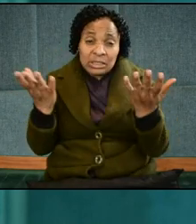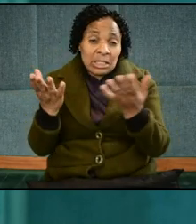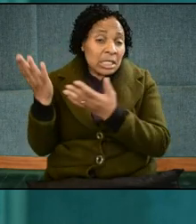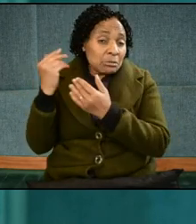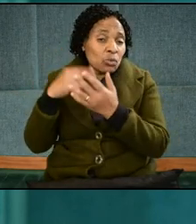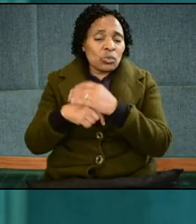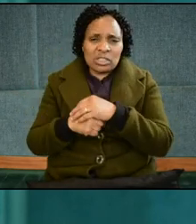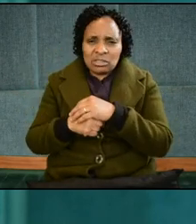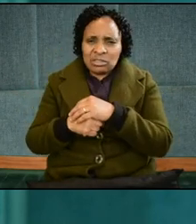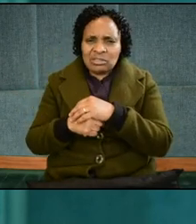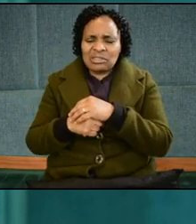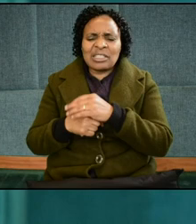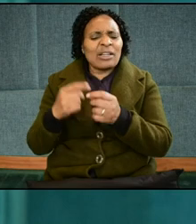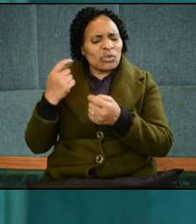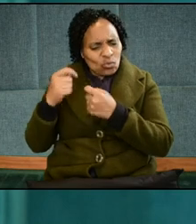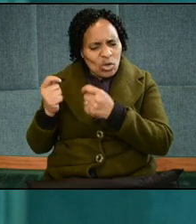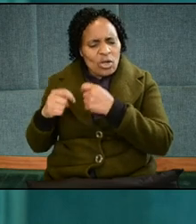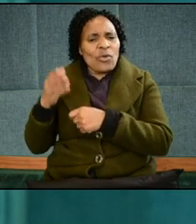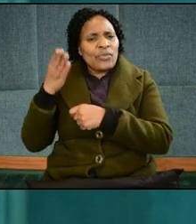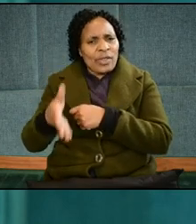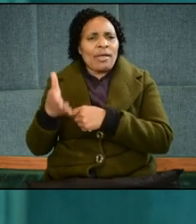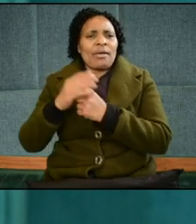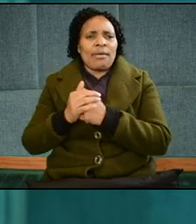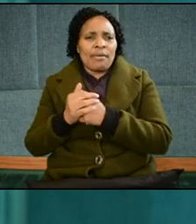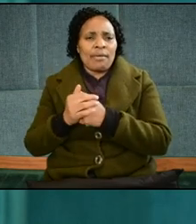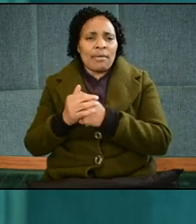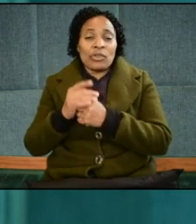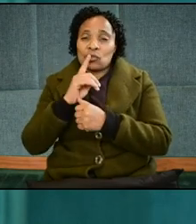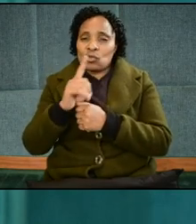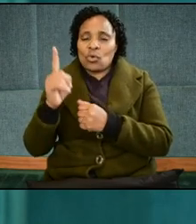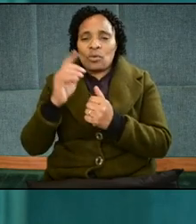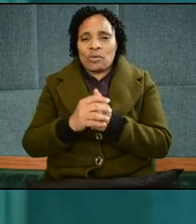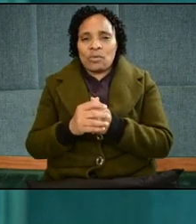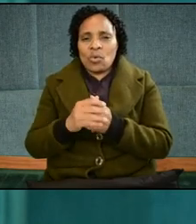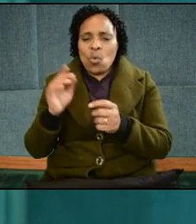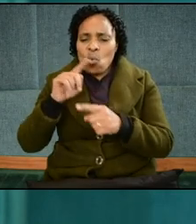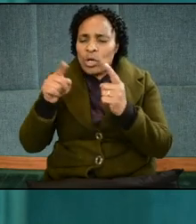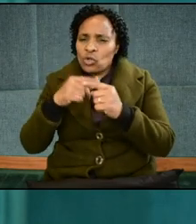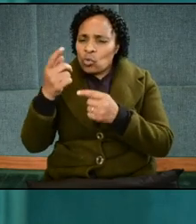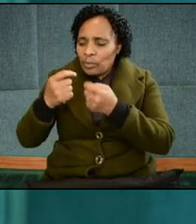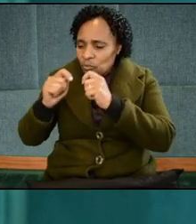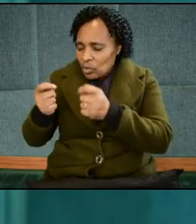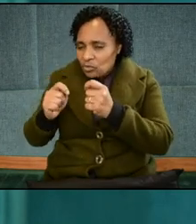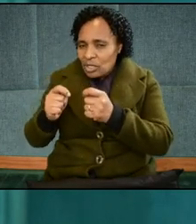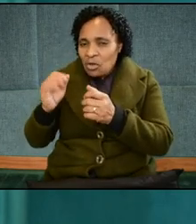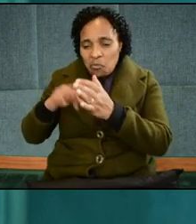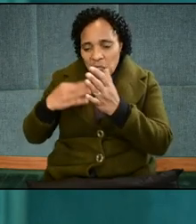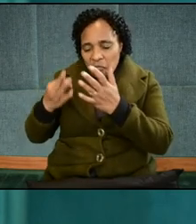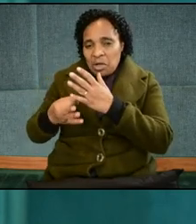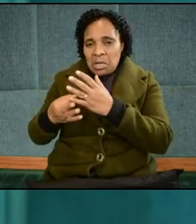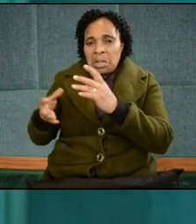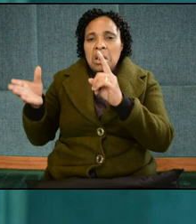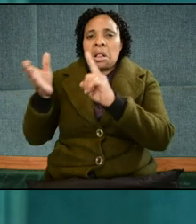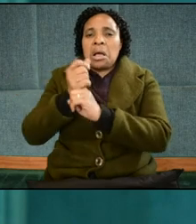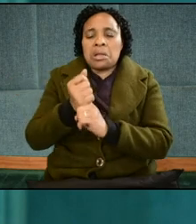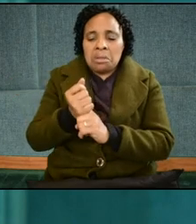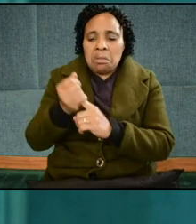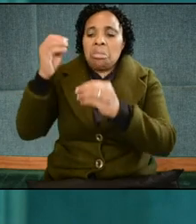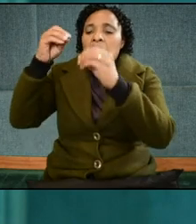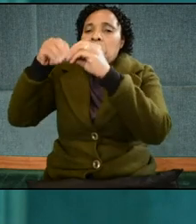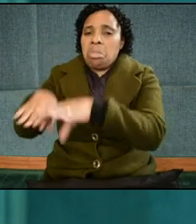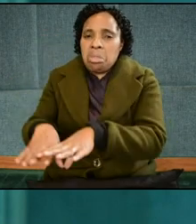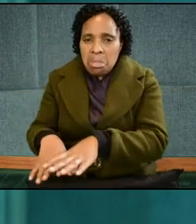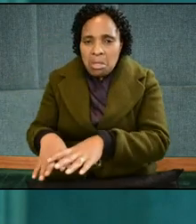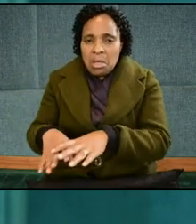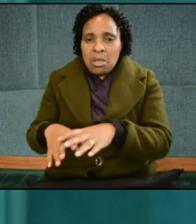expect? You expect a temptation. True. So when you're being tempted, you fall. You get submerged into the